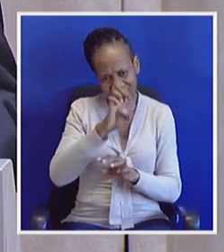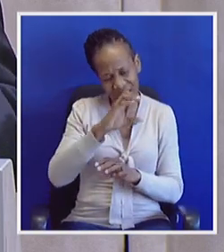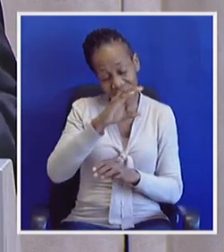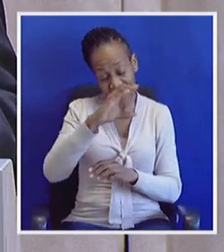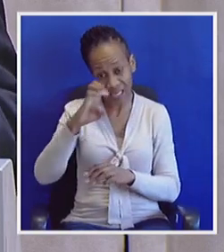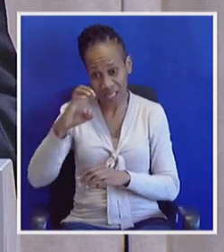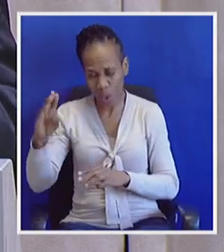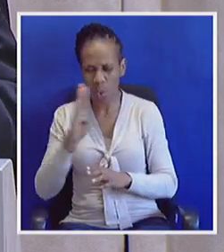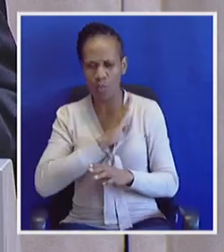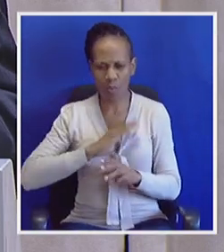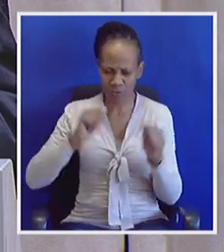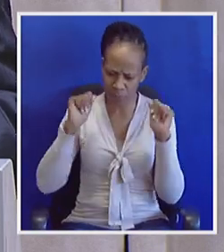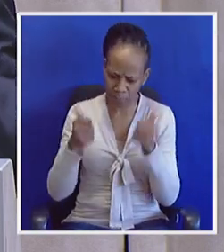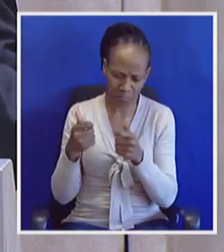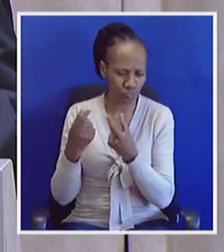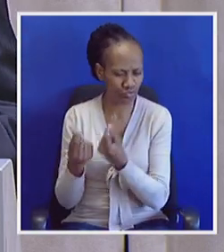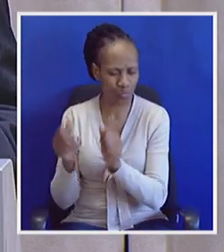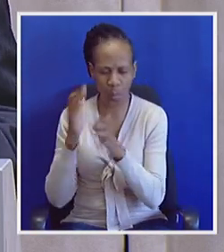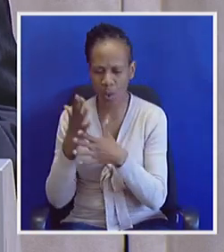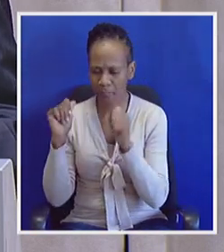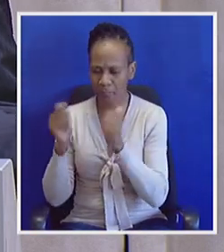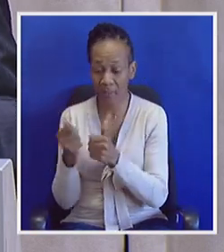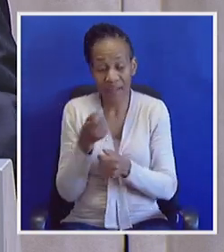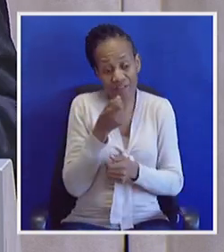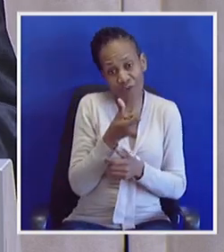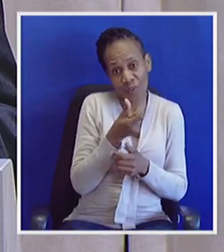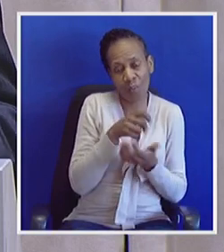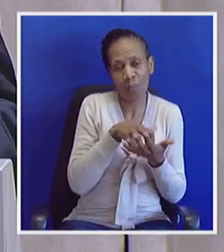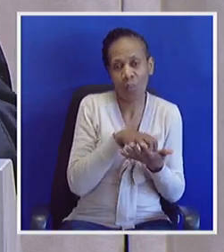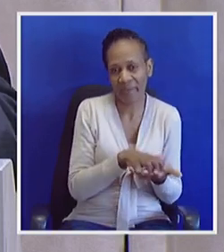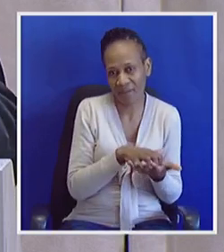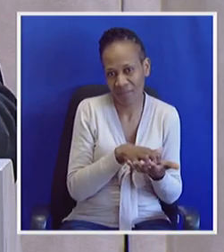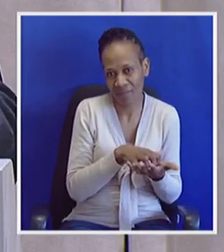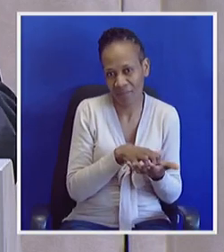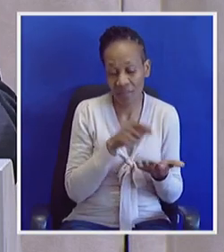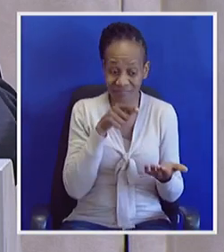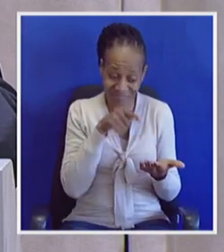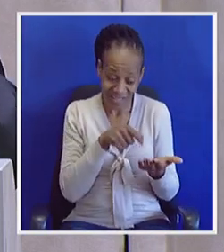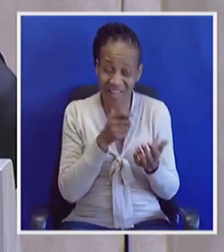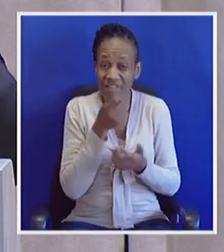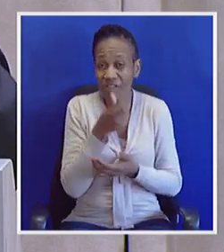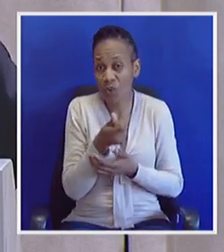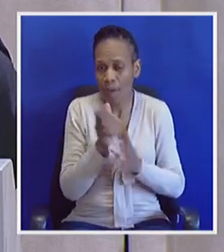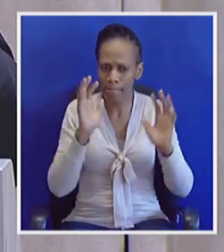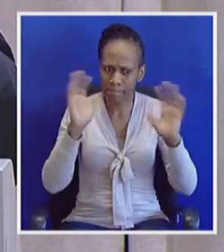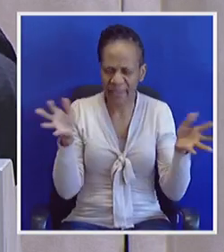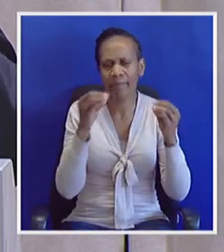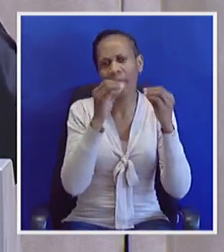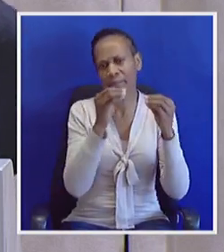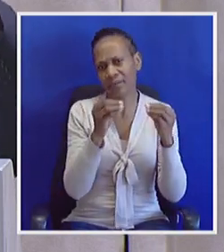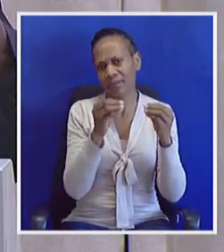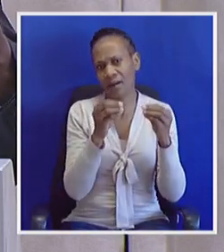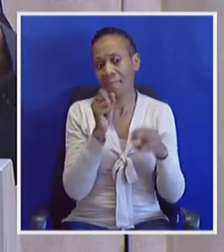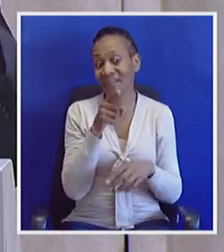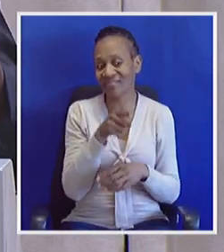boards. It is just a few. And it so happens that the few are the big ones and are the ones that have